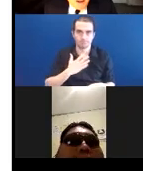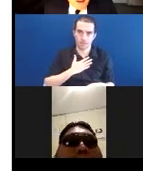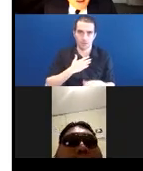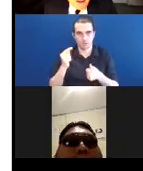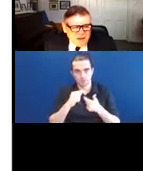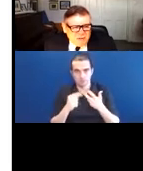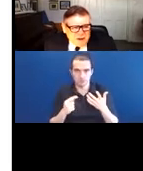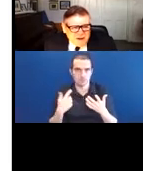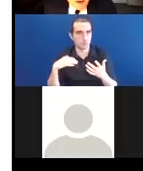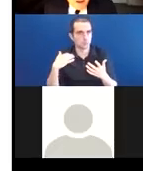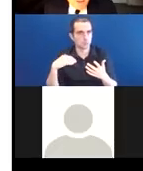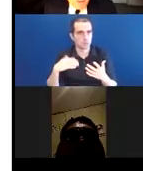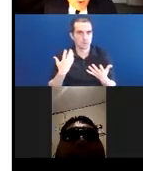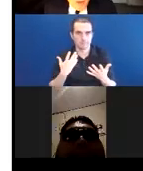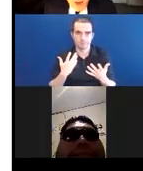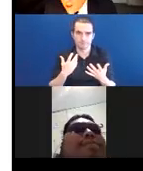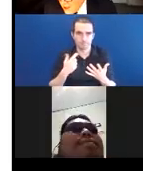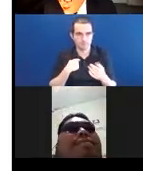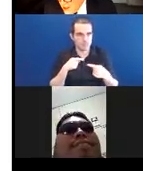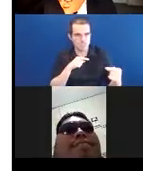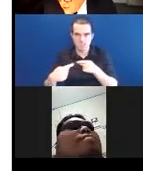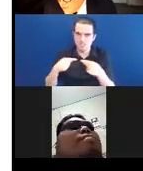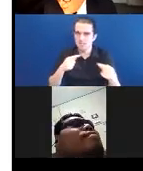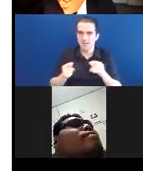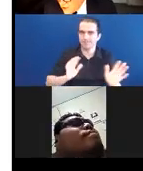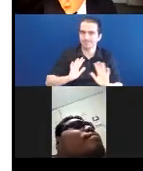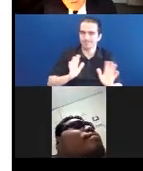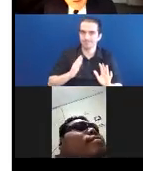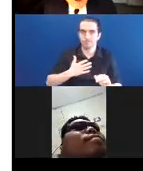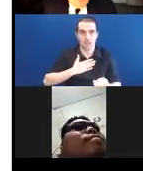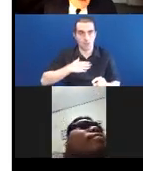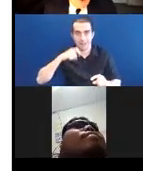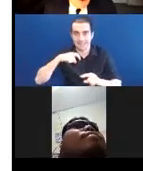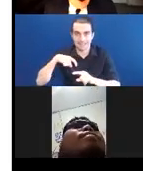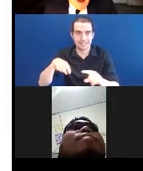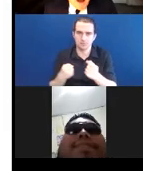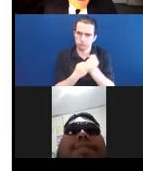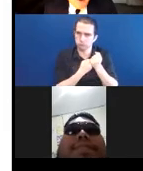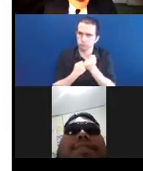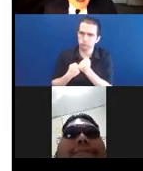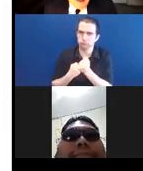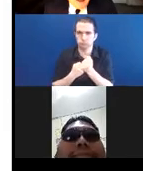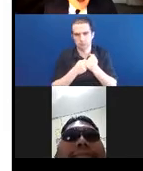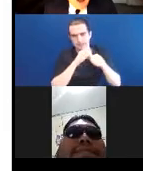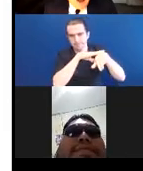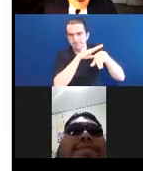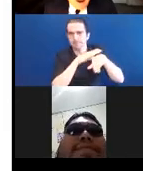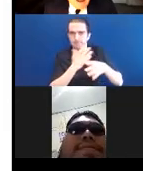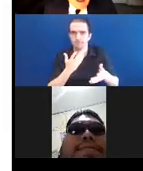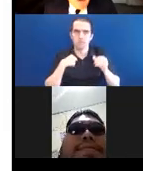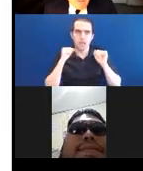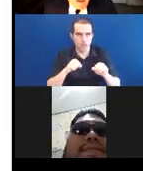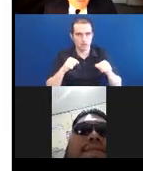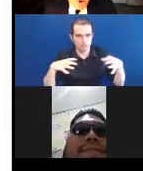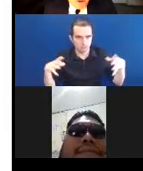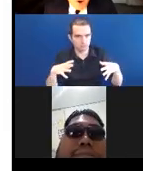ordinary disabled people in Nigeria would want that. So we also have to make sure we have strong and powerful organizations that are democratic